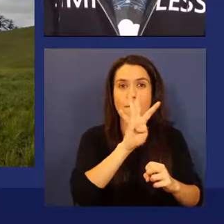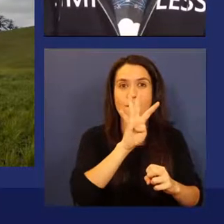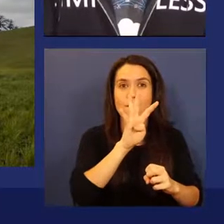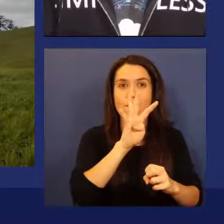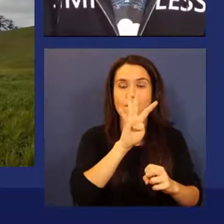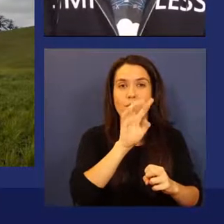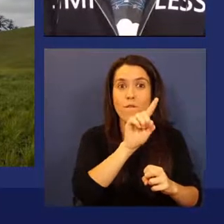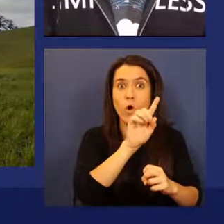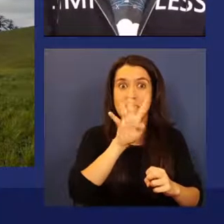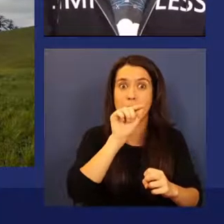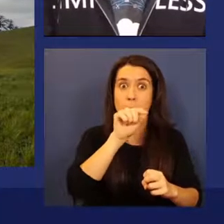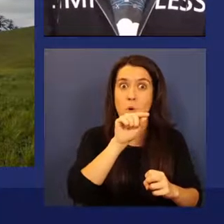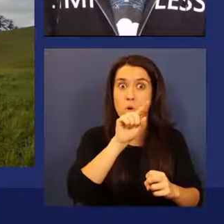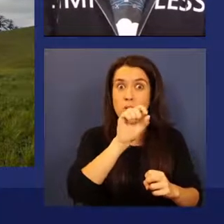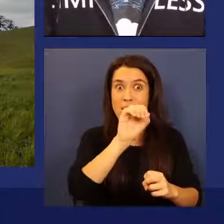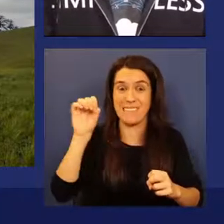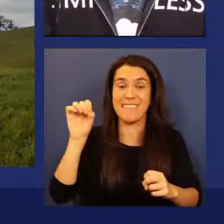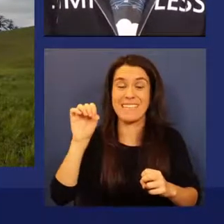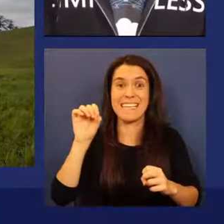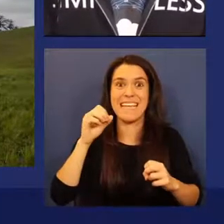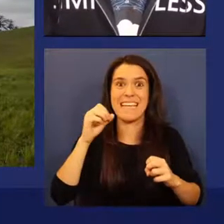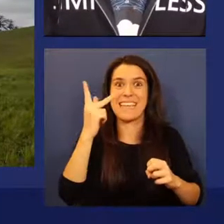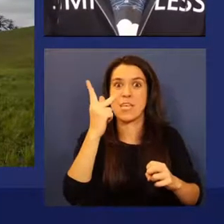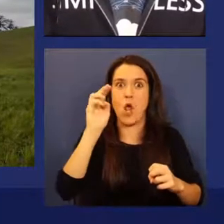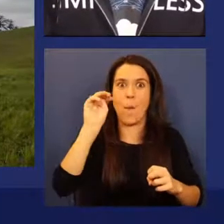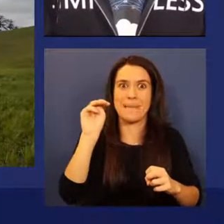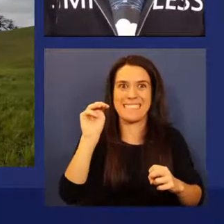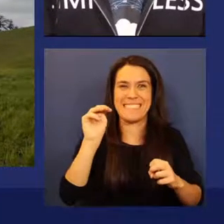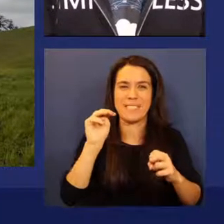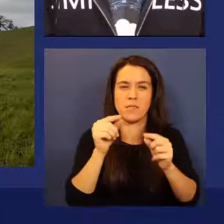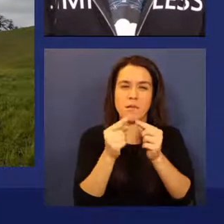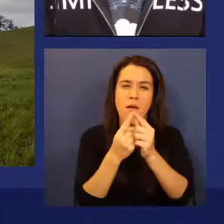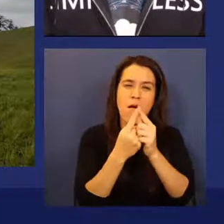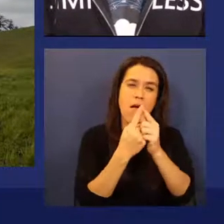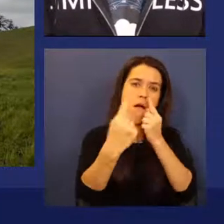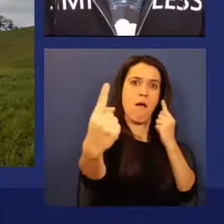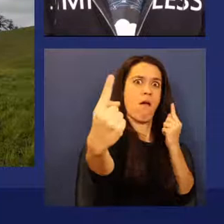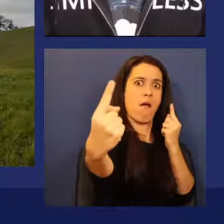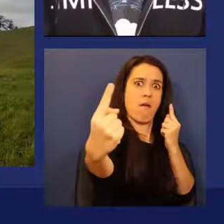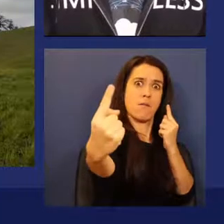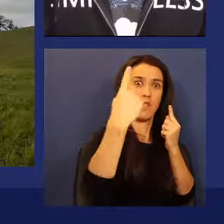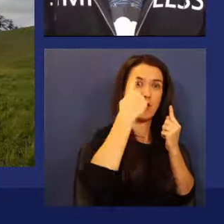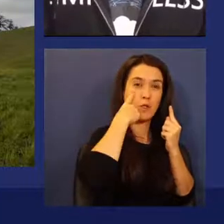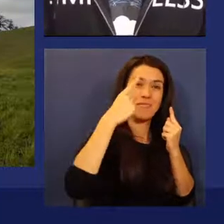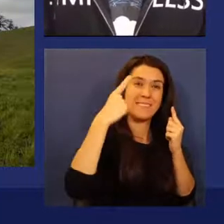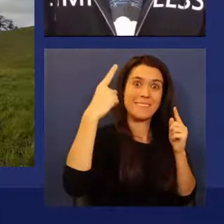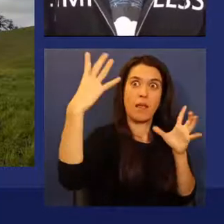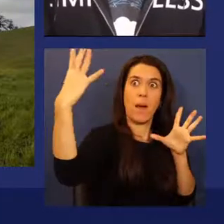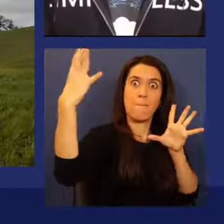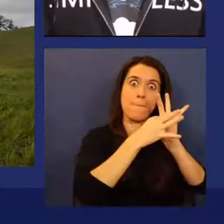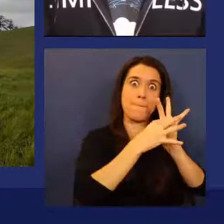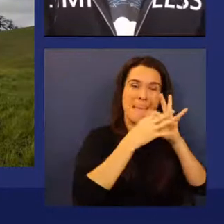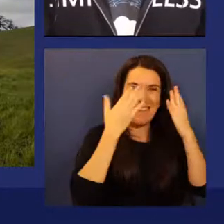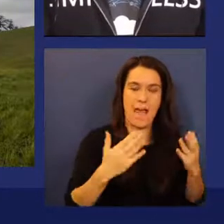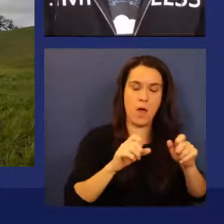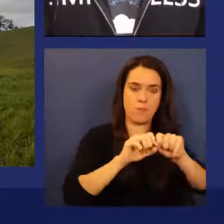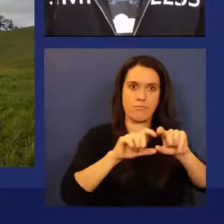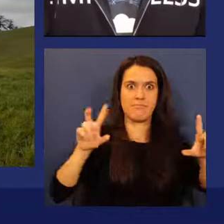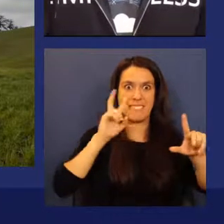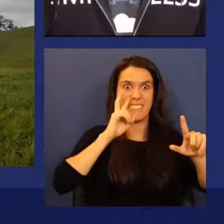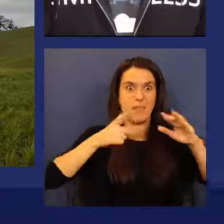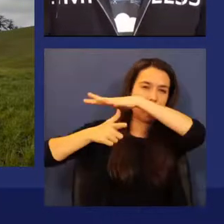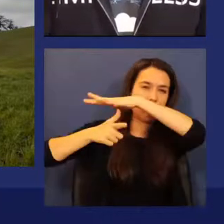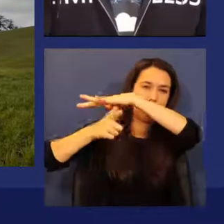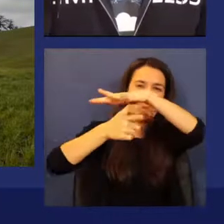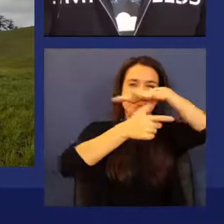connection back to our central office so we can be immediate in our response of a scenario? The biggest challenge with that is that,